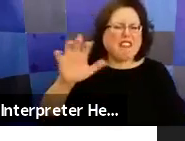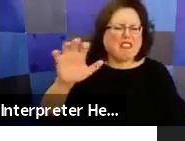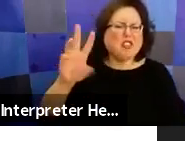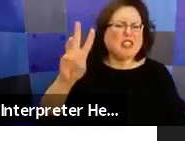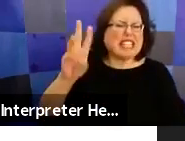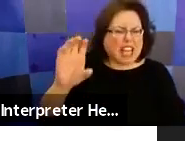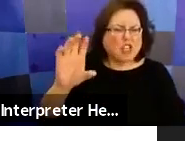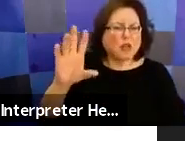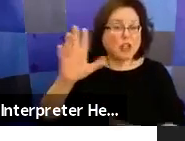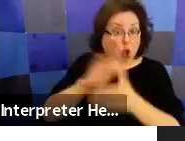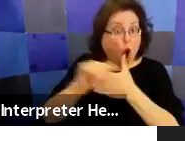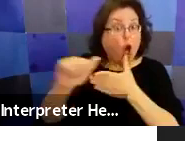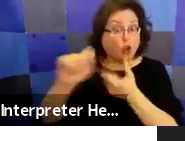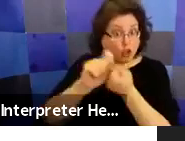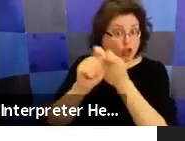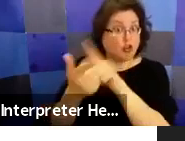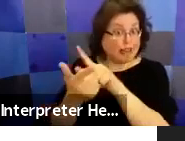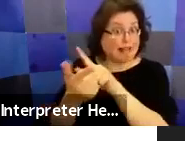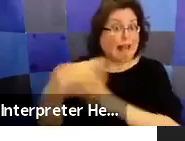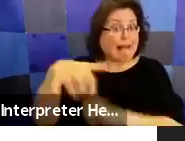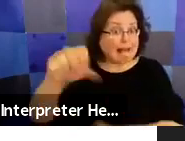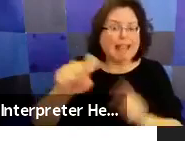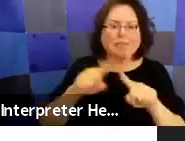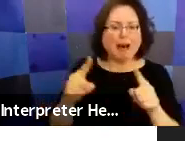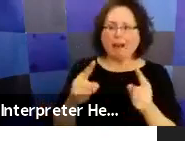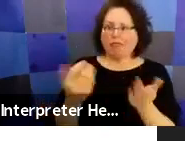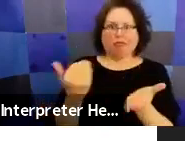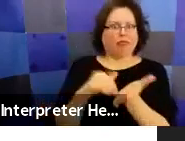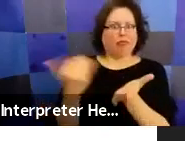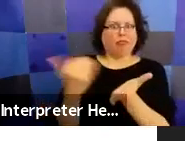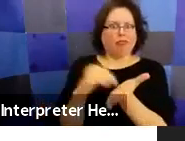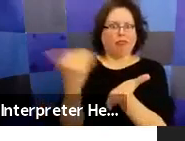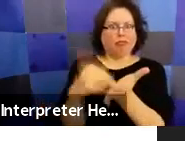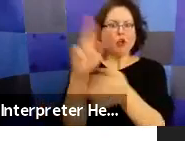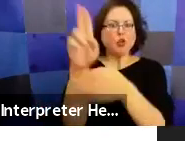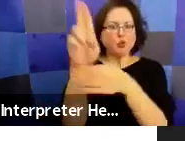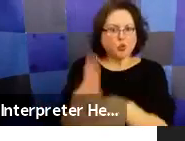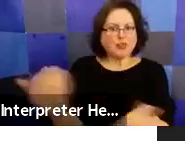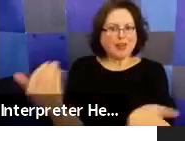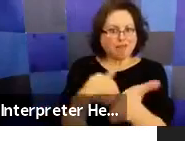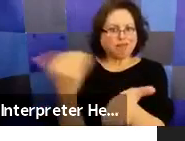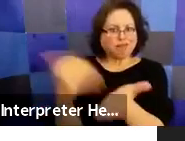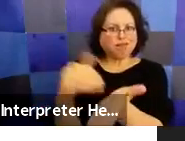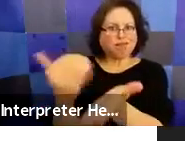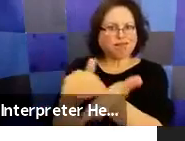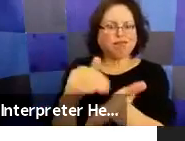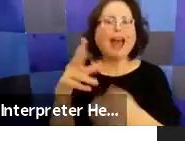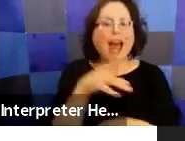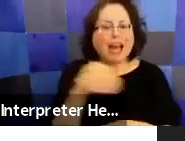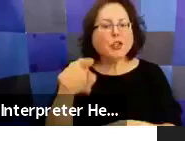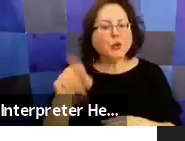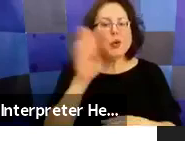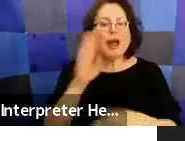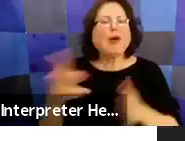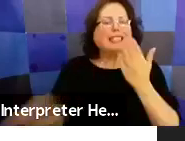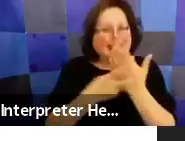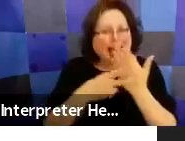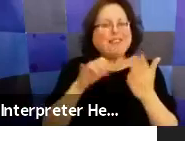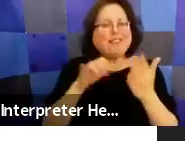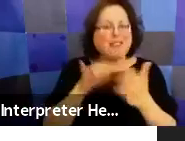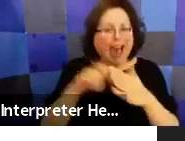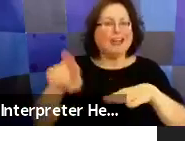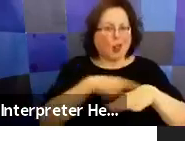to translate that. But what you're going to save in the long run by making sure that people can understand the terms of their